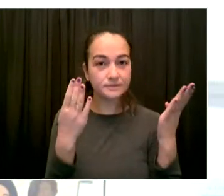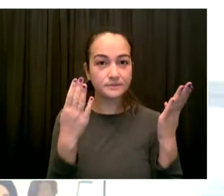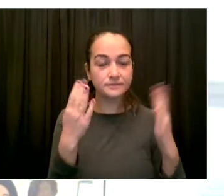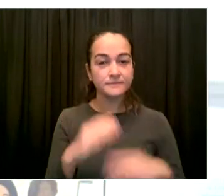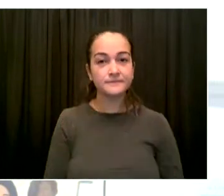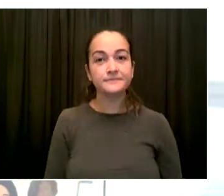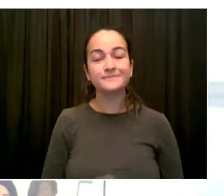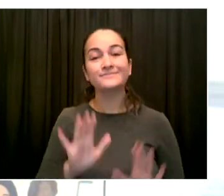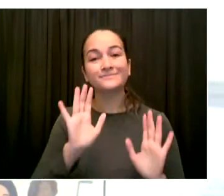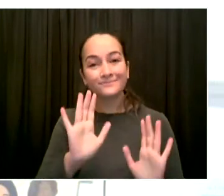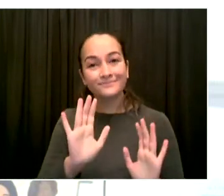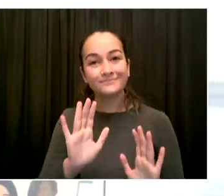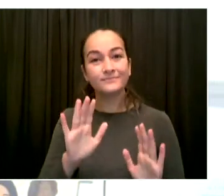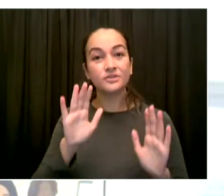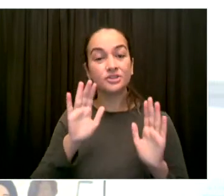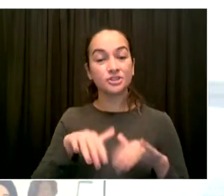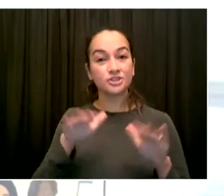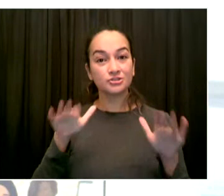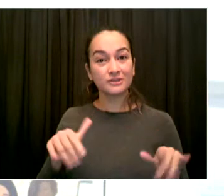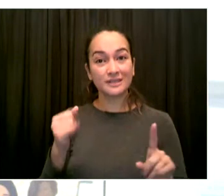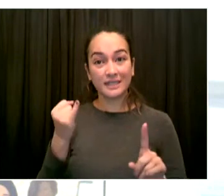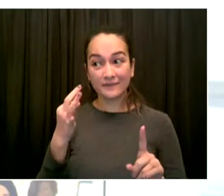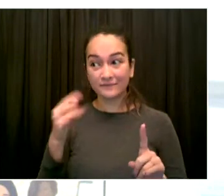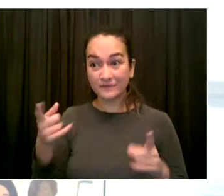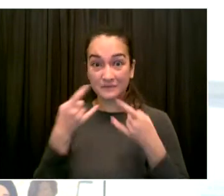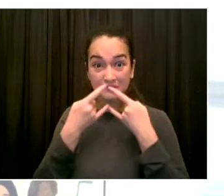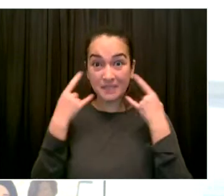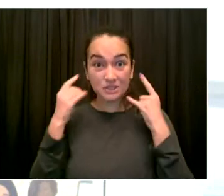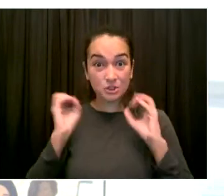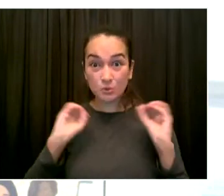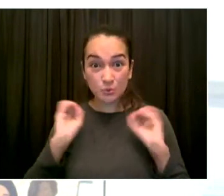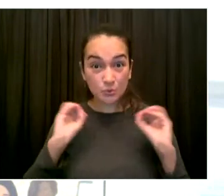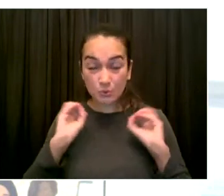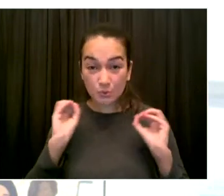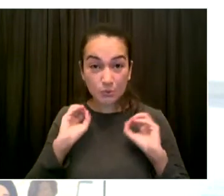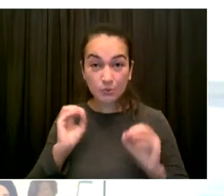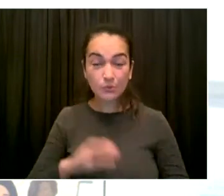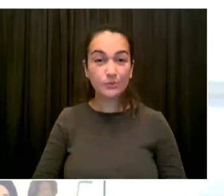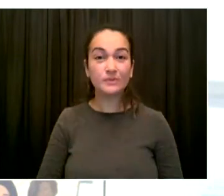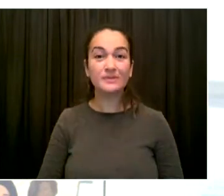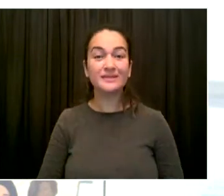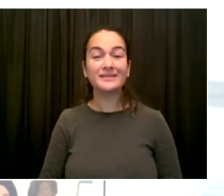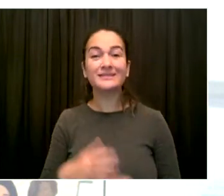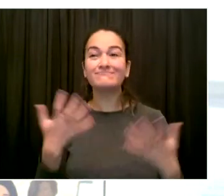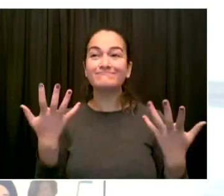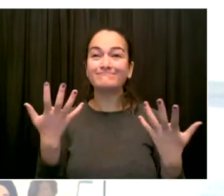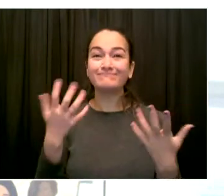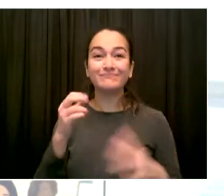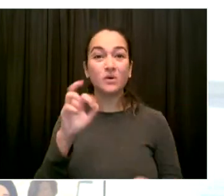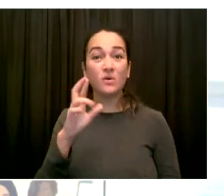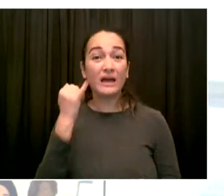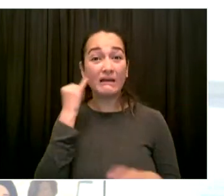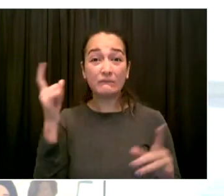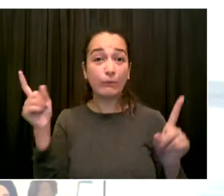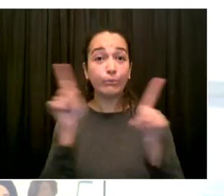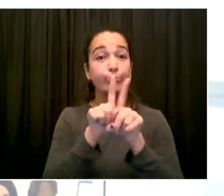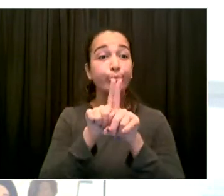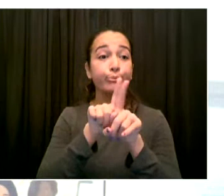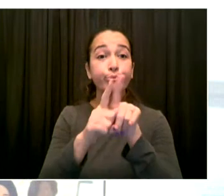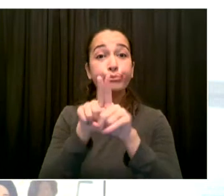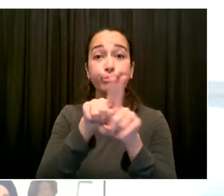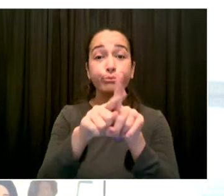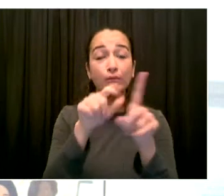unmasked, and that has to happen for a sufficient duration of time for that to be considered a close contact and for that